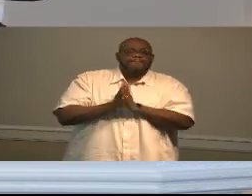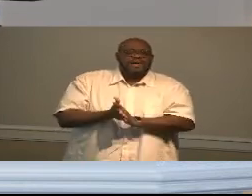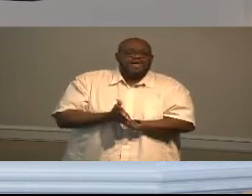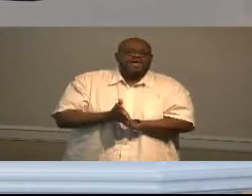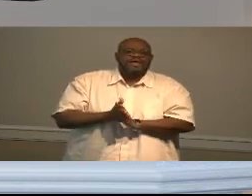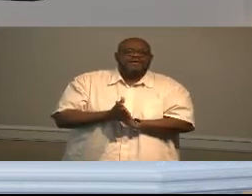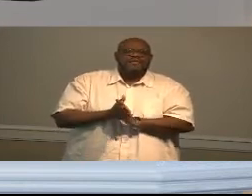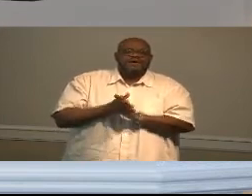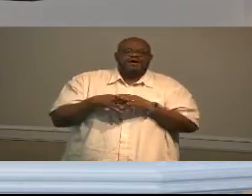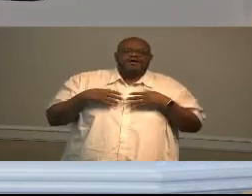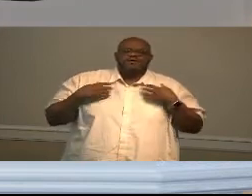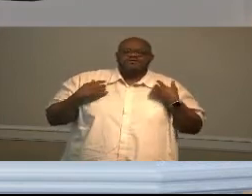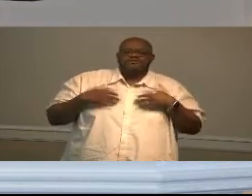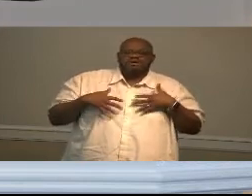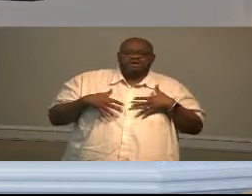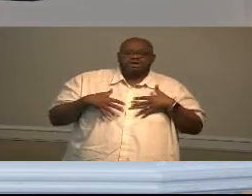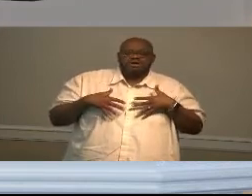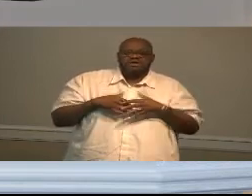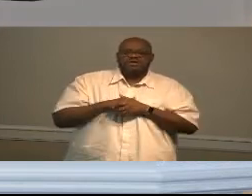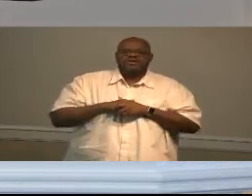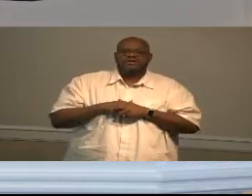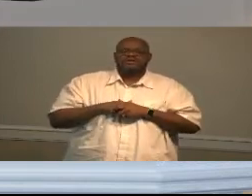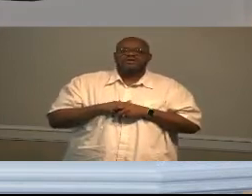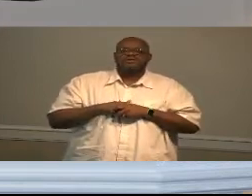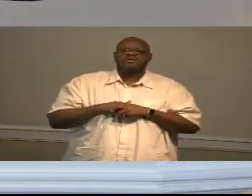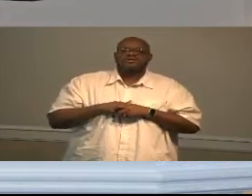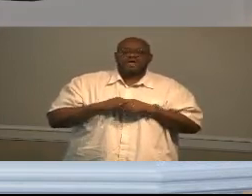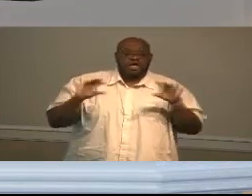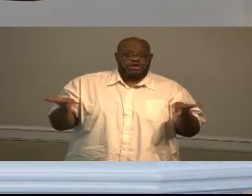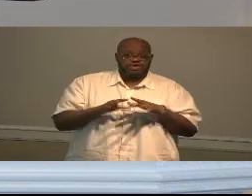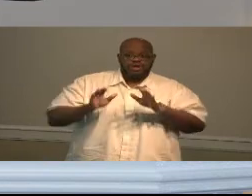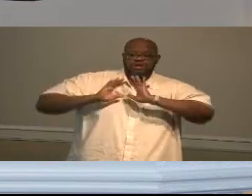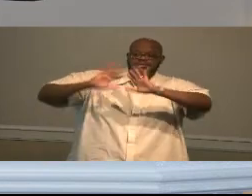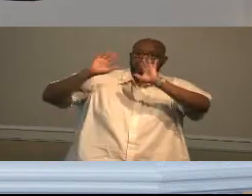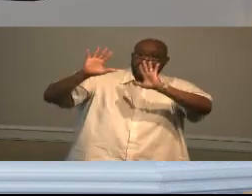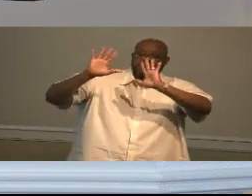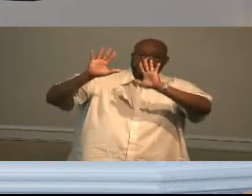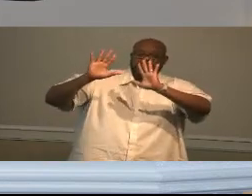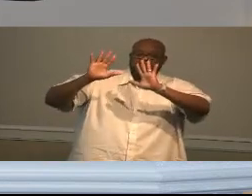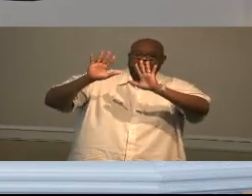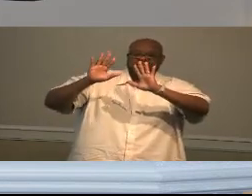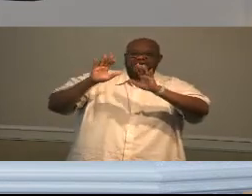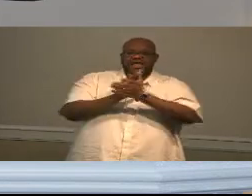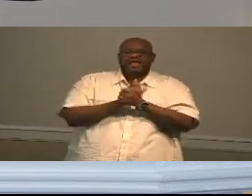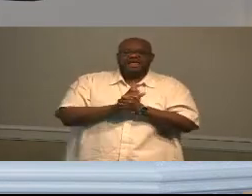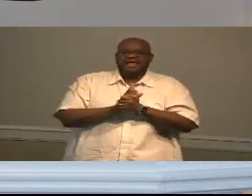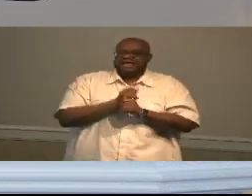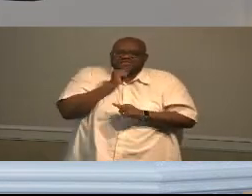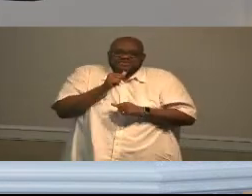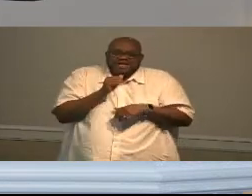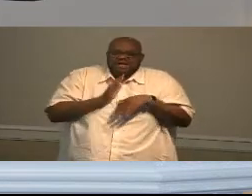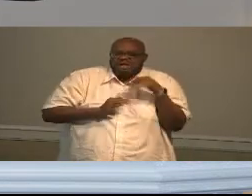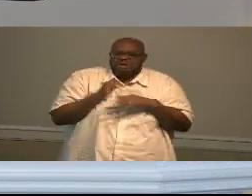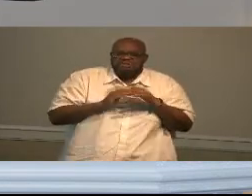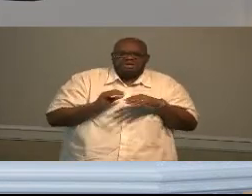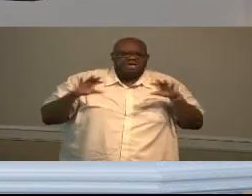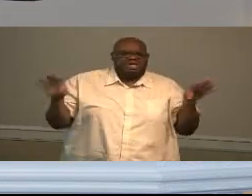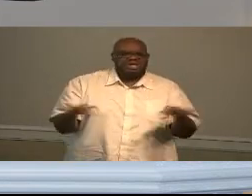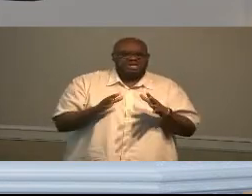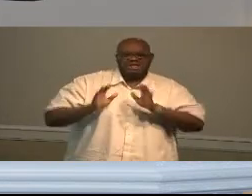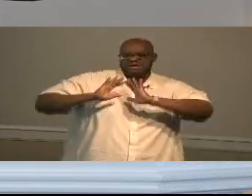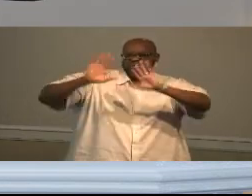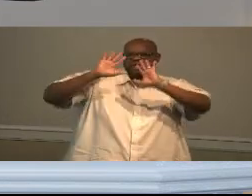30. He done the miraculous. He stepped out of the comfort zone. He defied gravity. He's